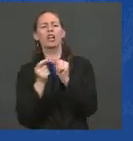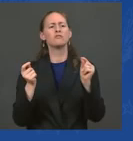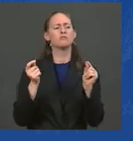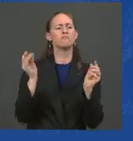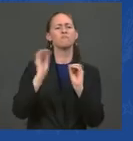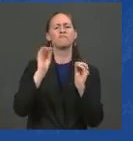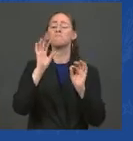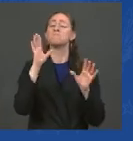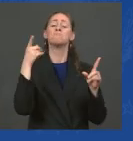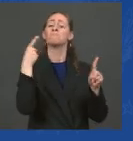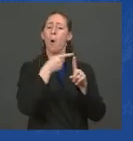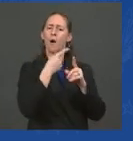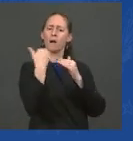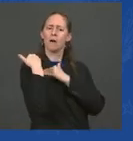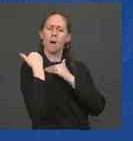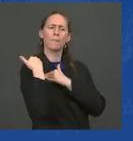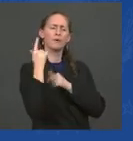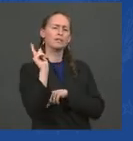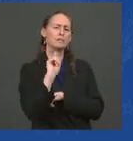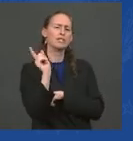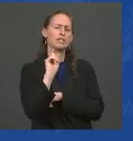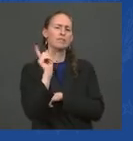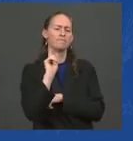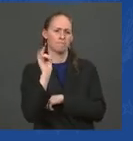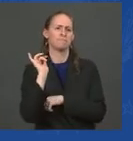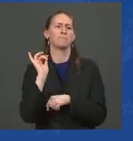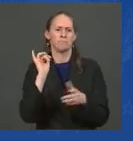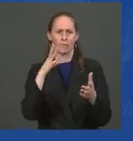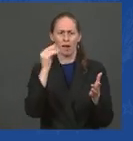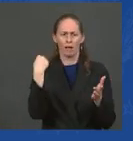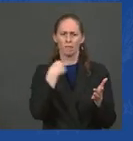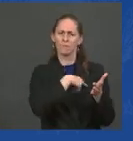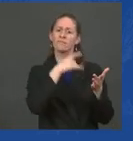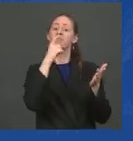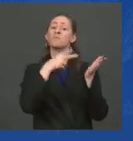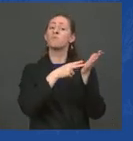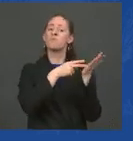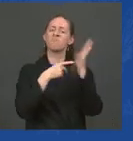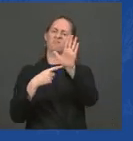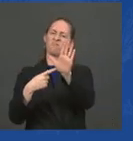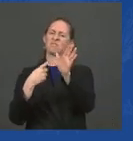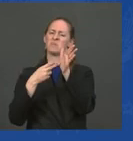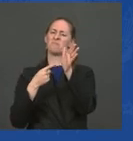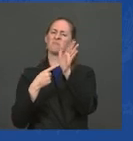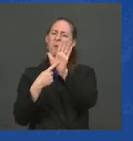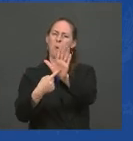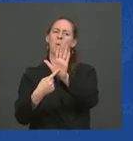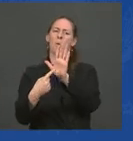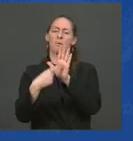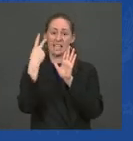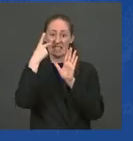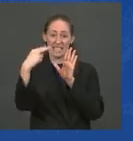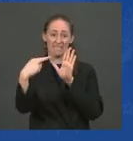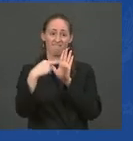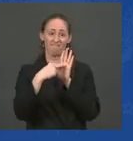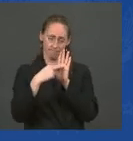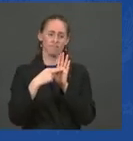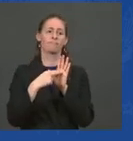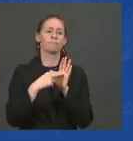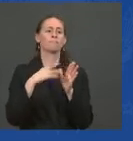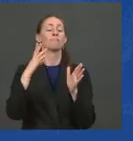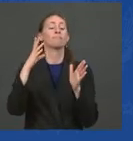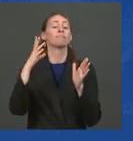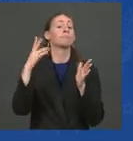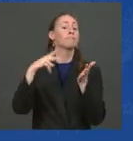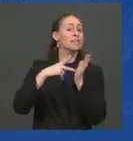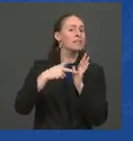accountability. For only acknowledging the truth can we prevent the repetition of atrocities